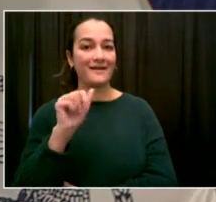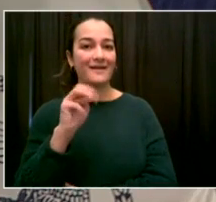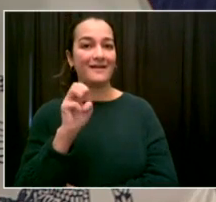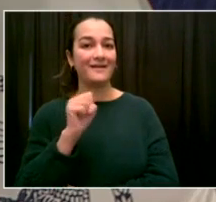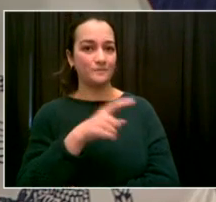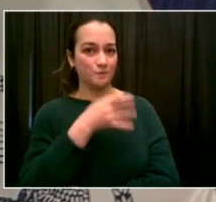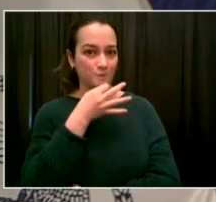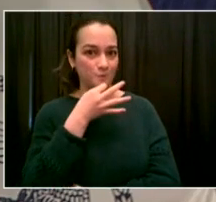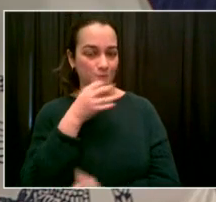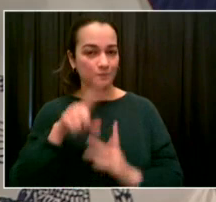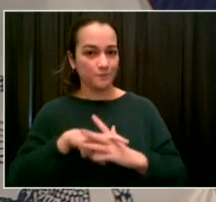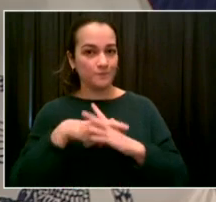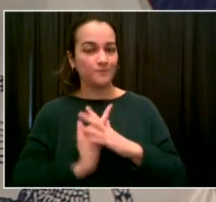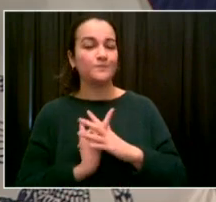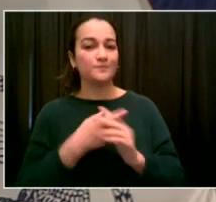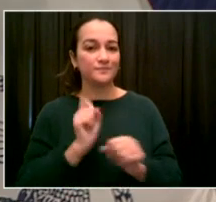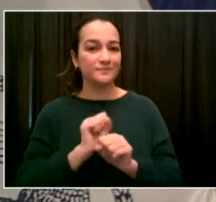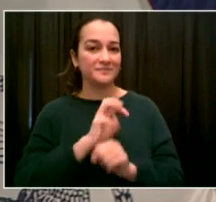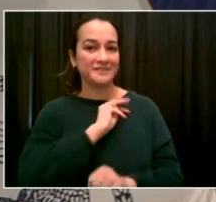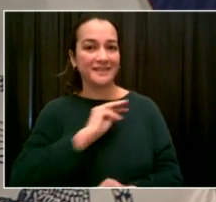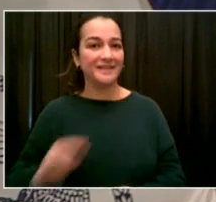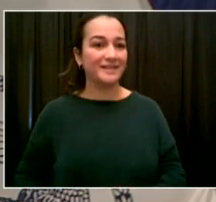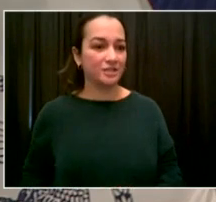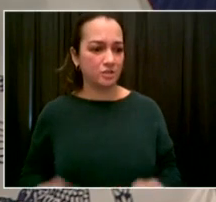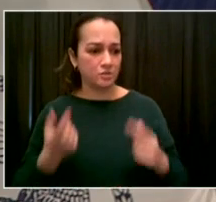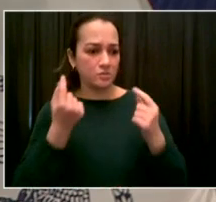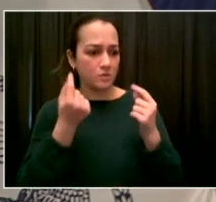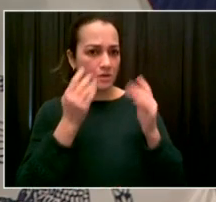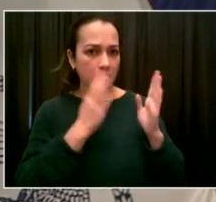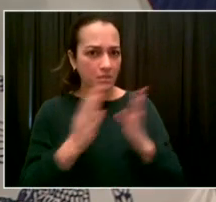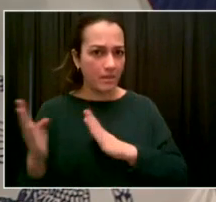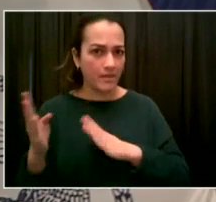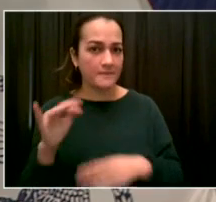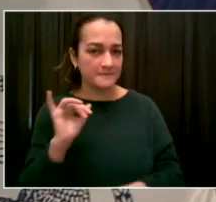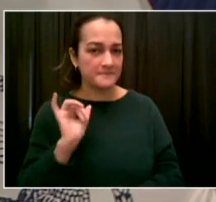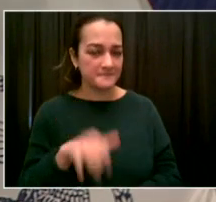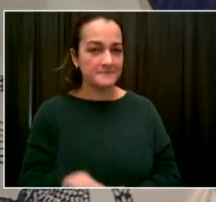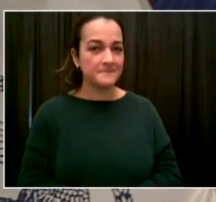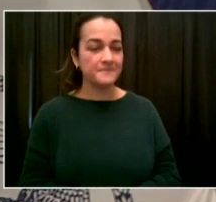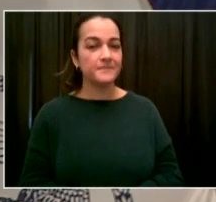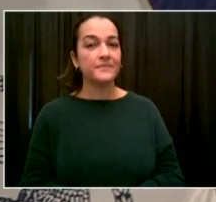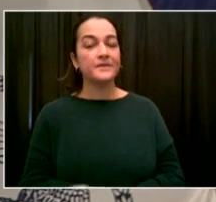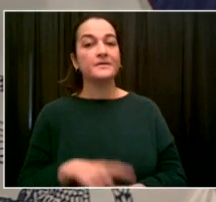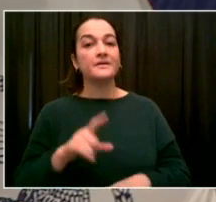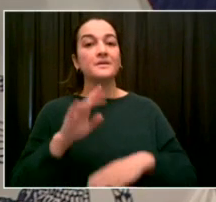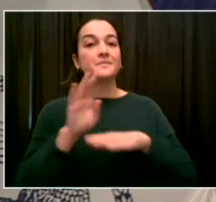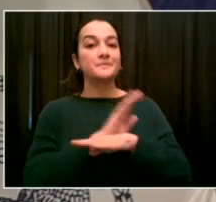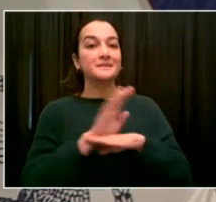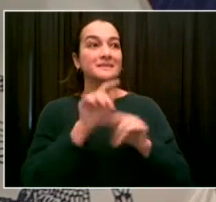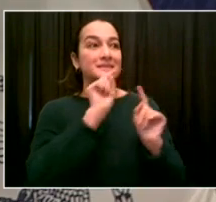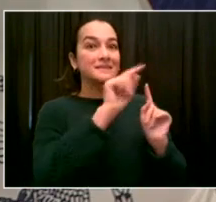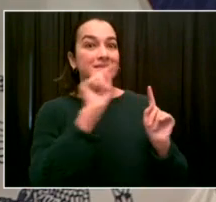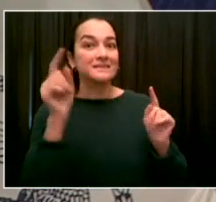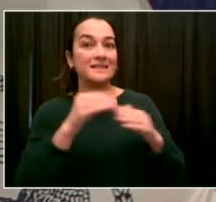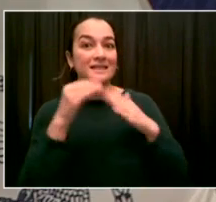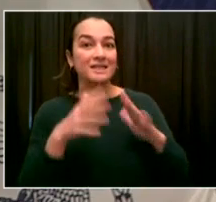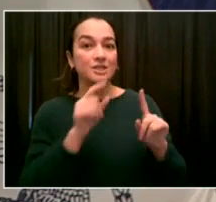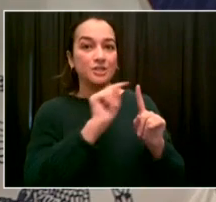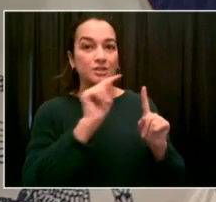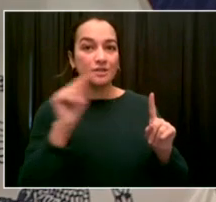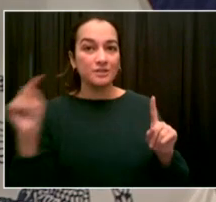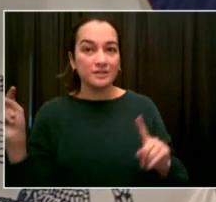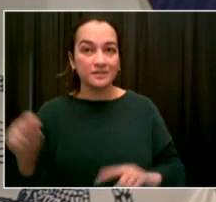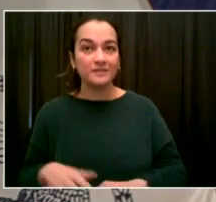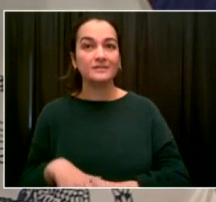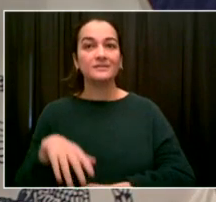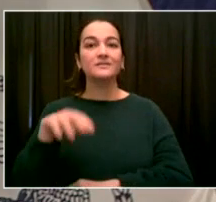business leaders, real estate developers in the city have talked about how they're encouraged by what they feel is an open line of